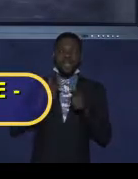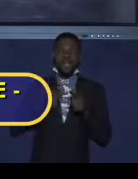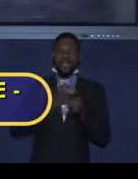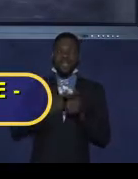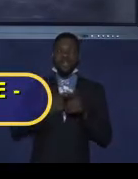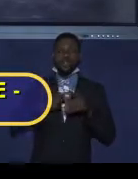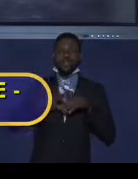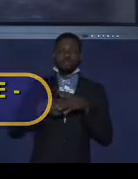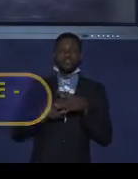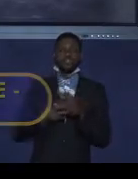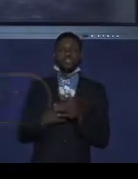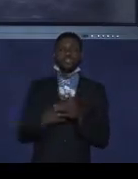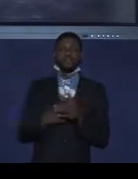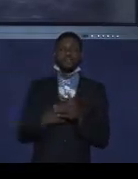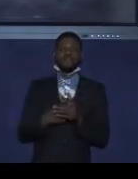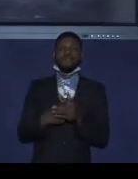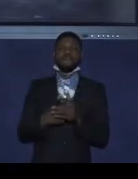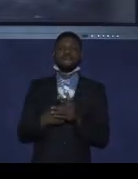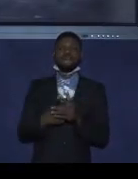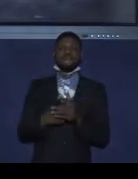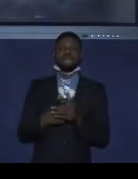Now, let's begin.